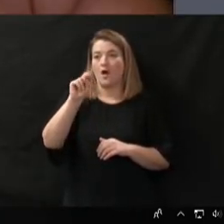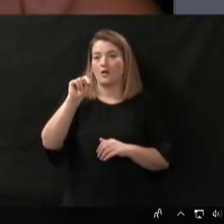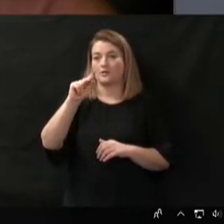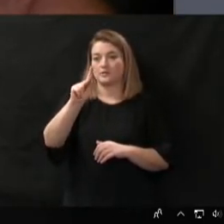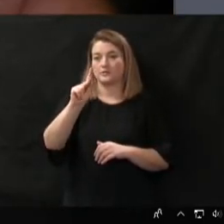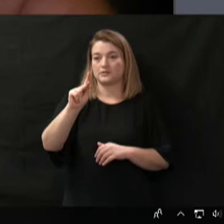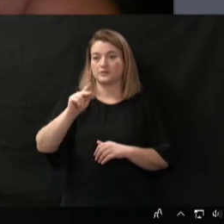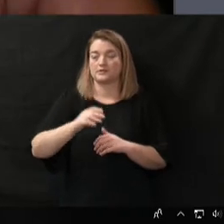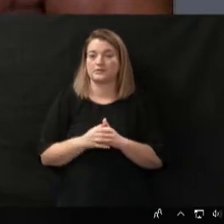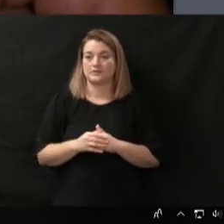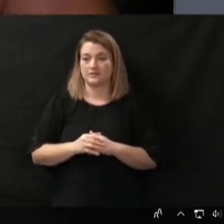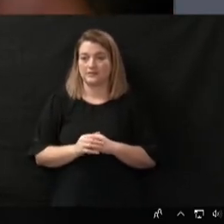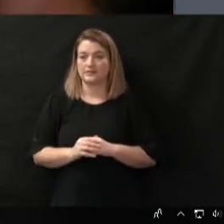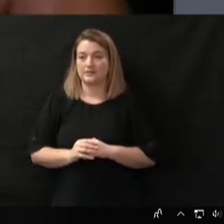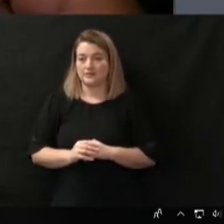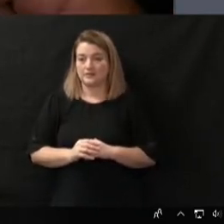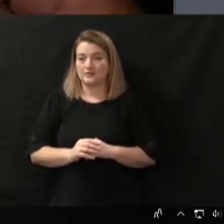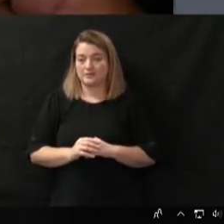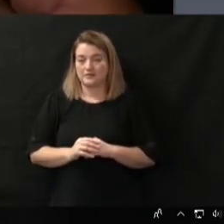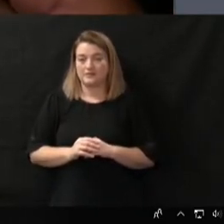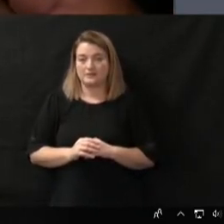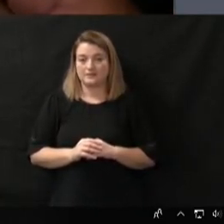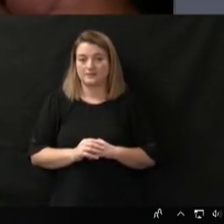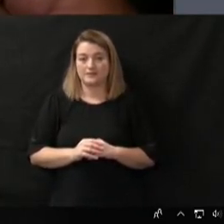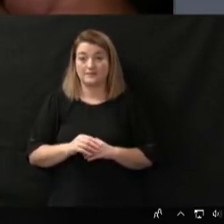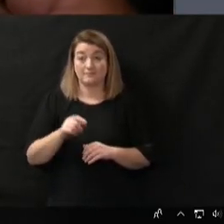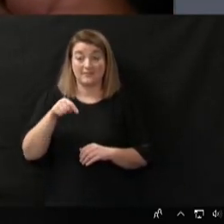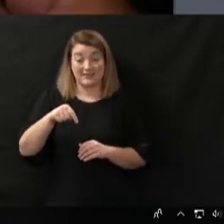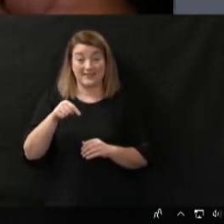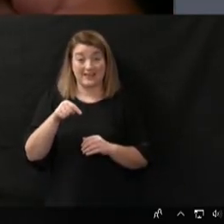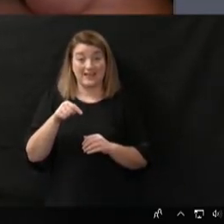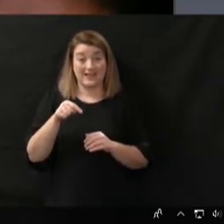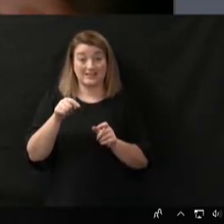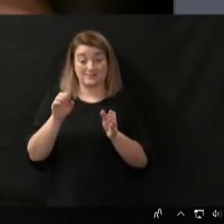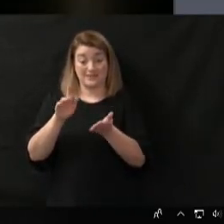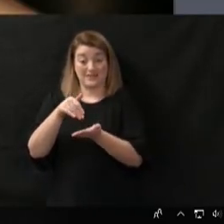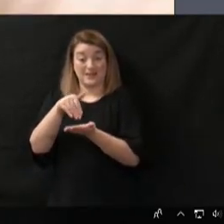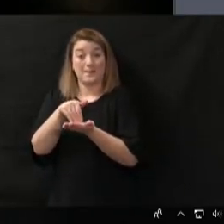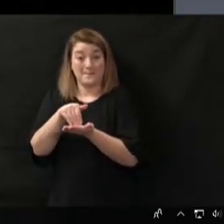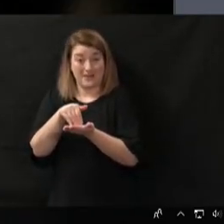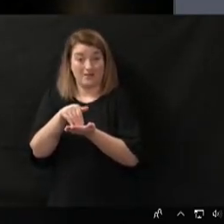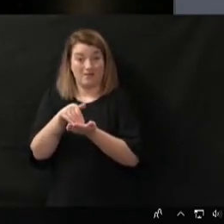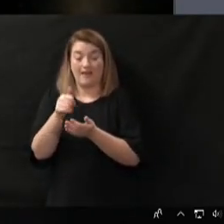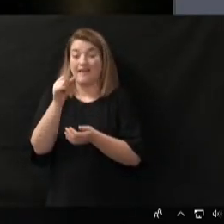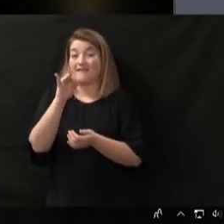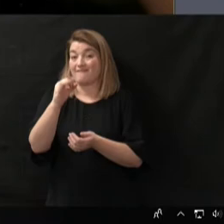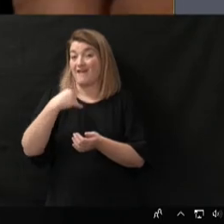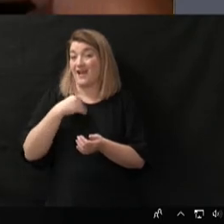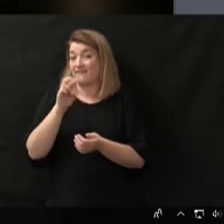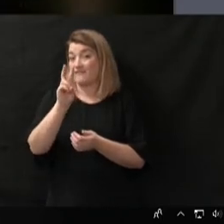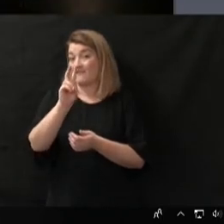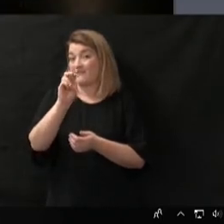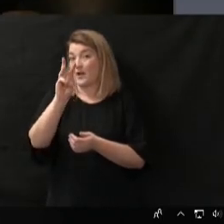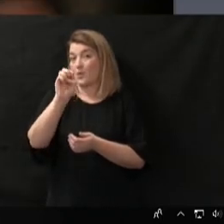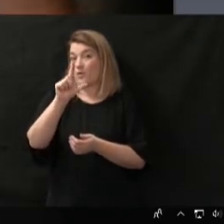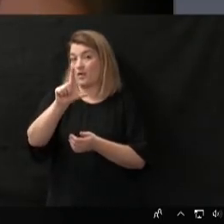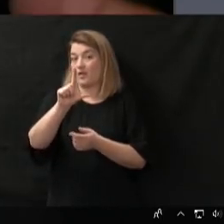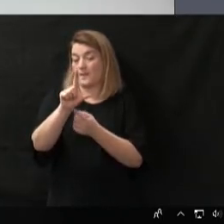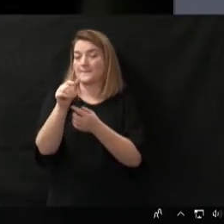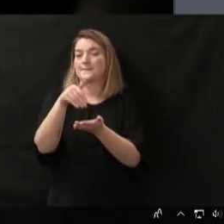Now, this is going to go in the middle. Anything that starts with a vowel goes in the middle.